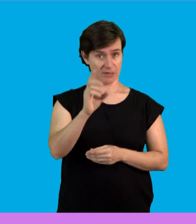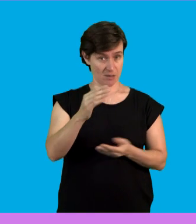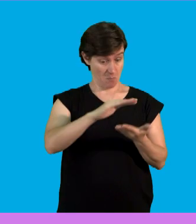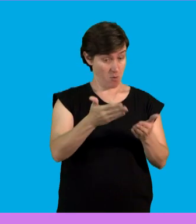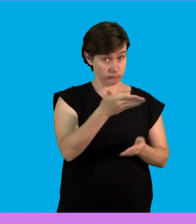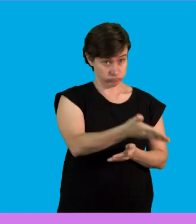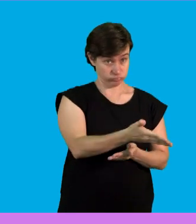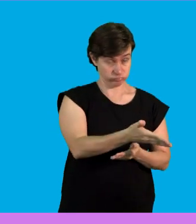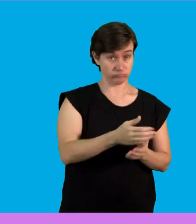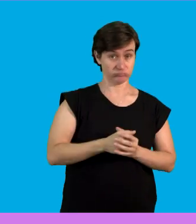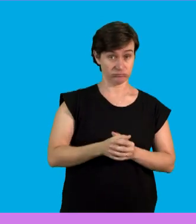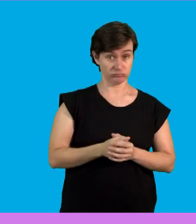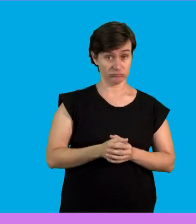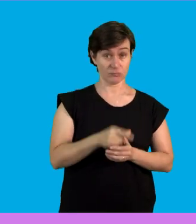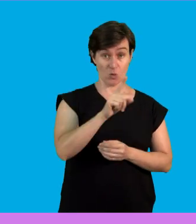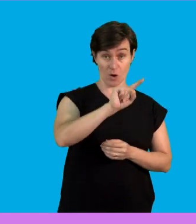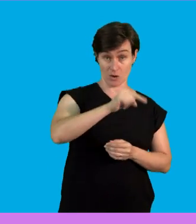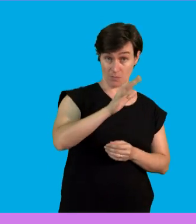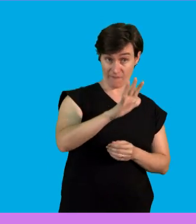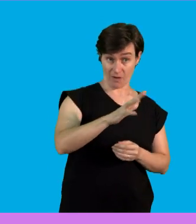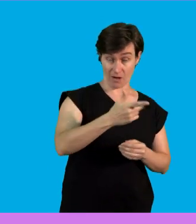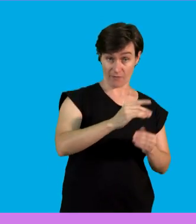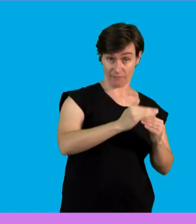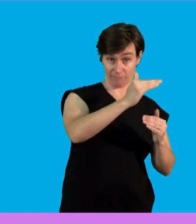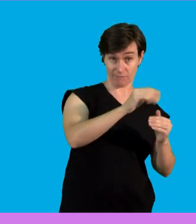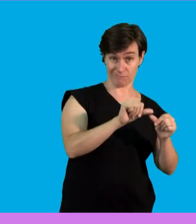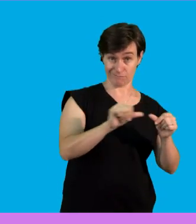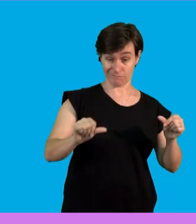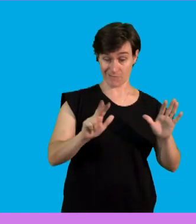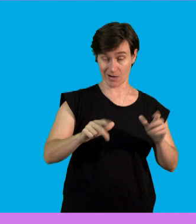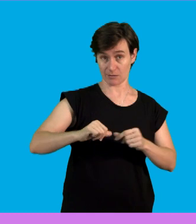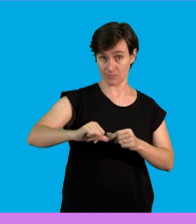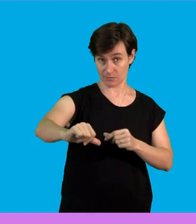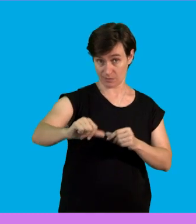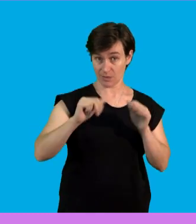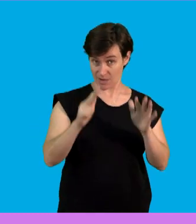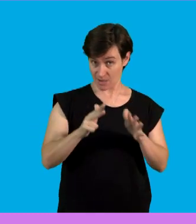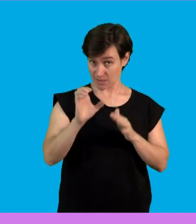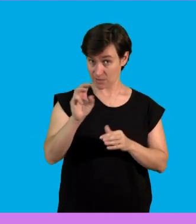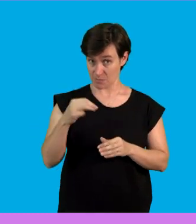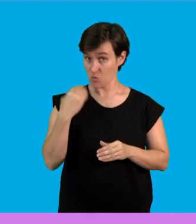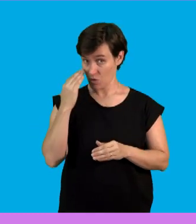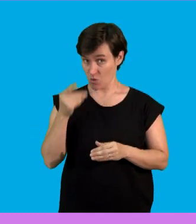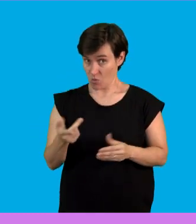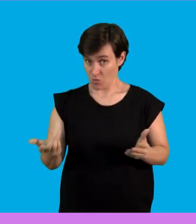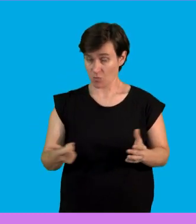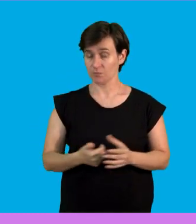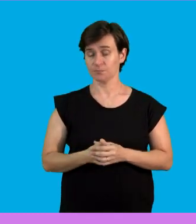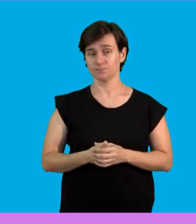DVD is 1,5 by 8 by 18.